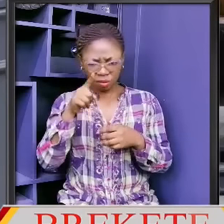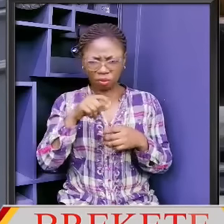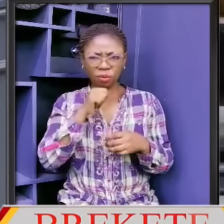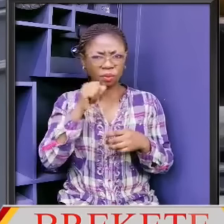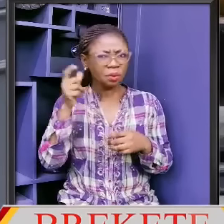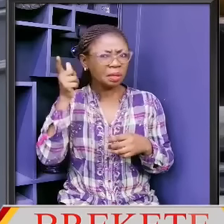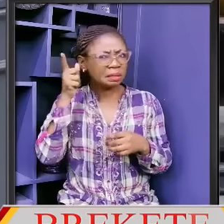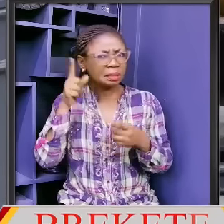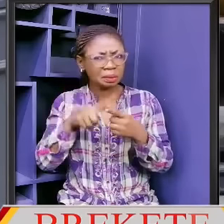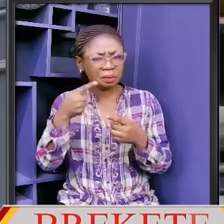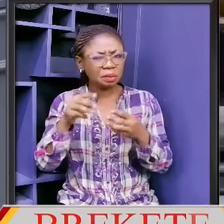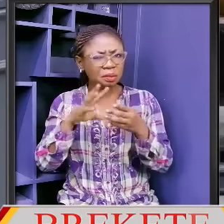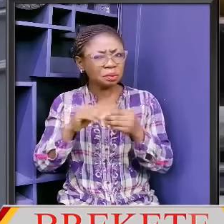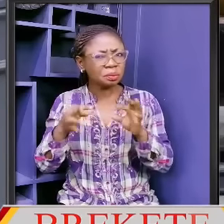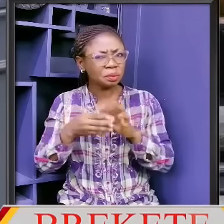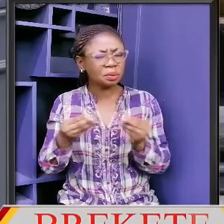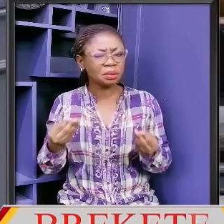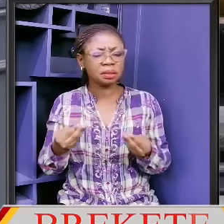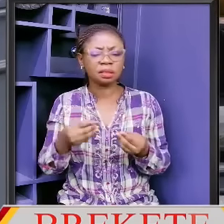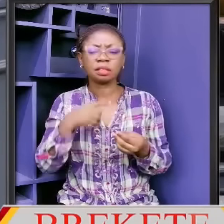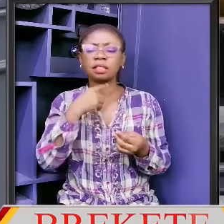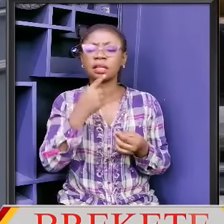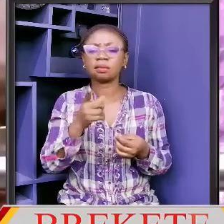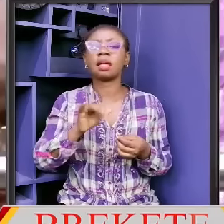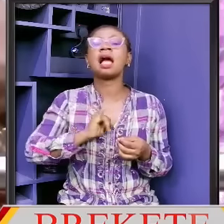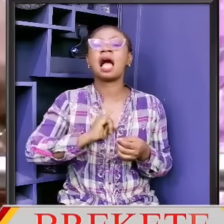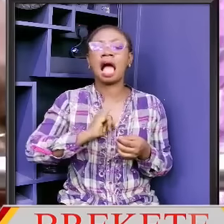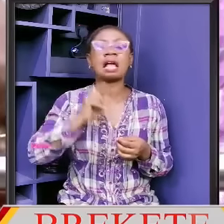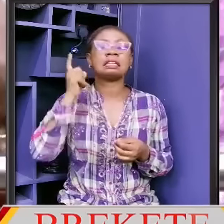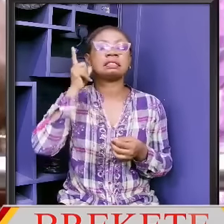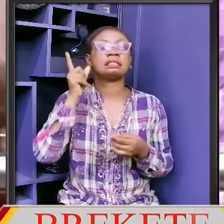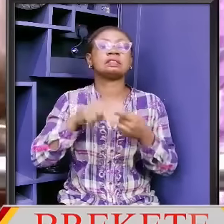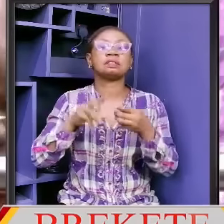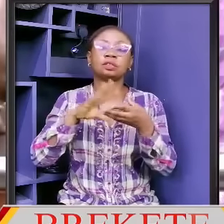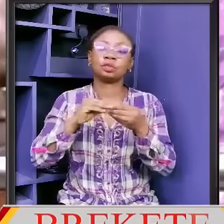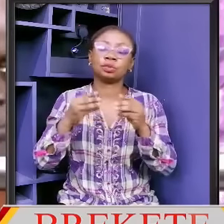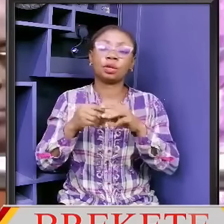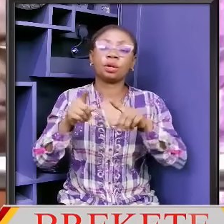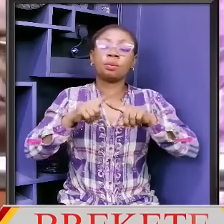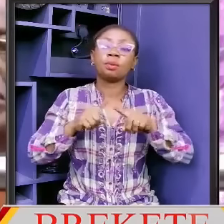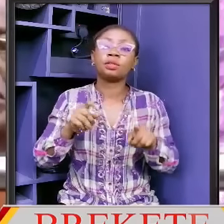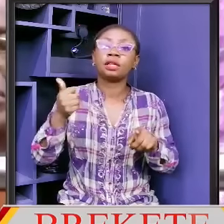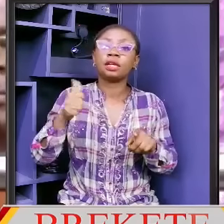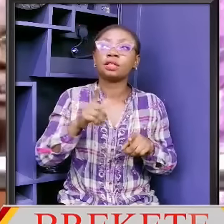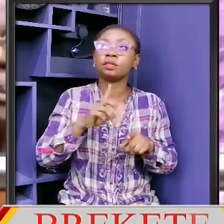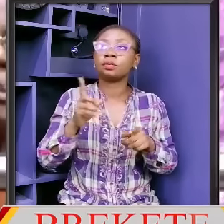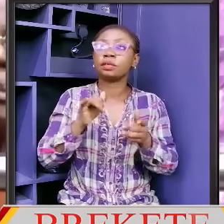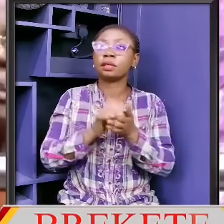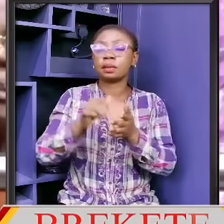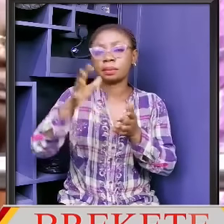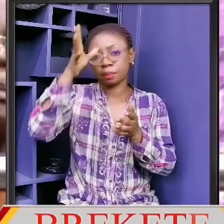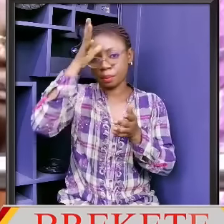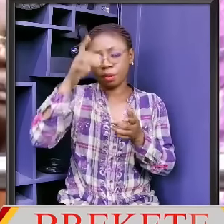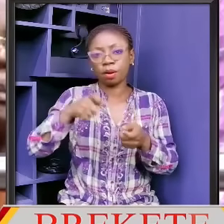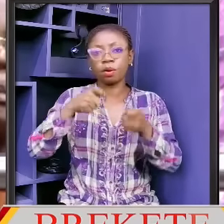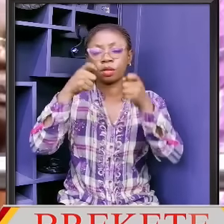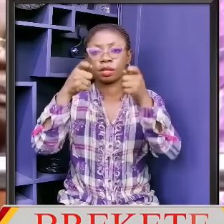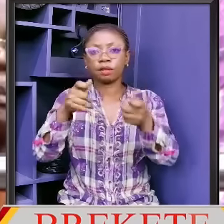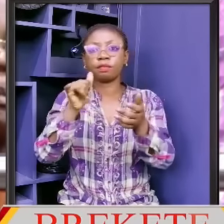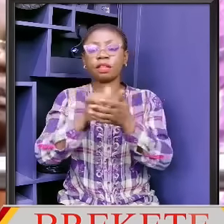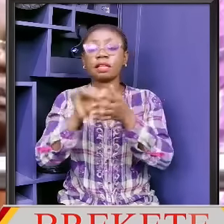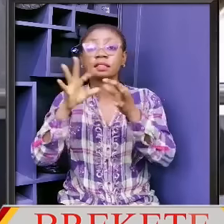story. Mm-hmm. Yeah? You can't tell and say, I listen to story, sir. But anyway, where that baba go give that statement, go free. He